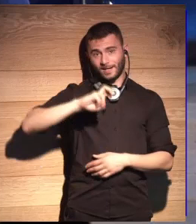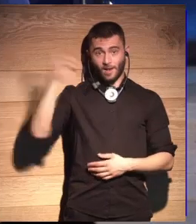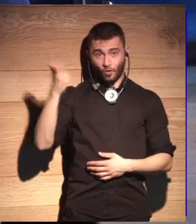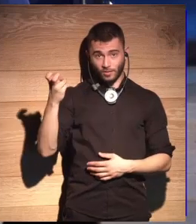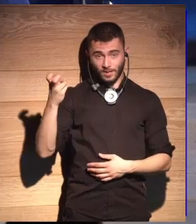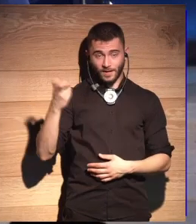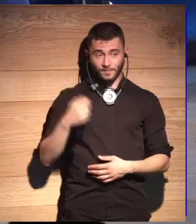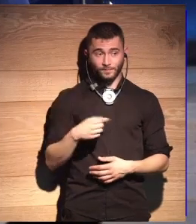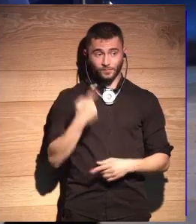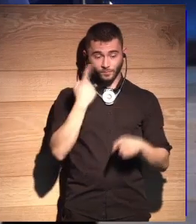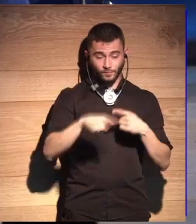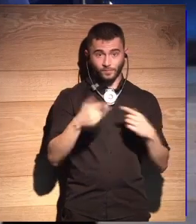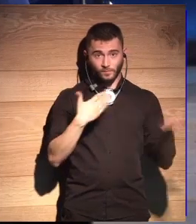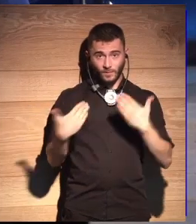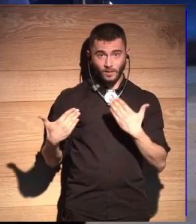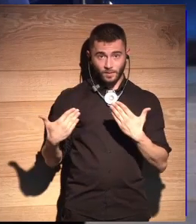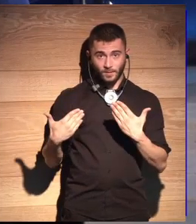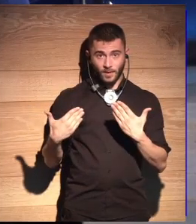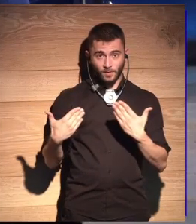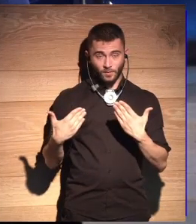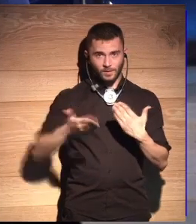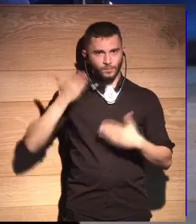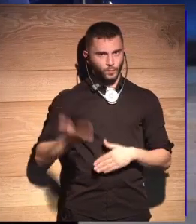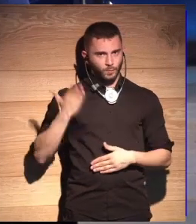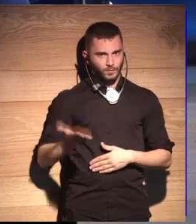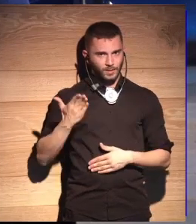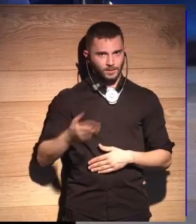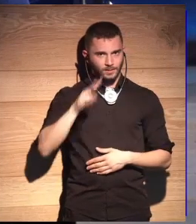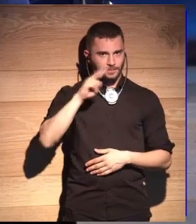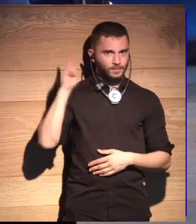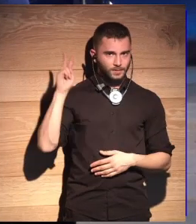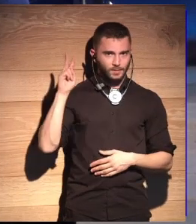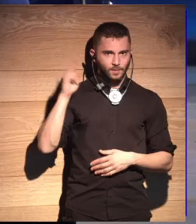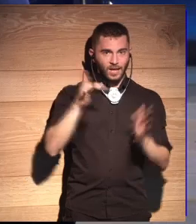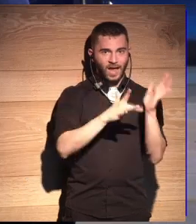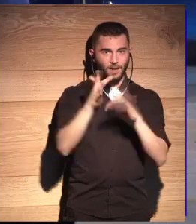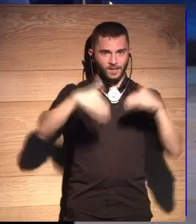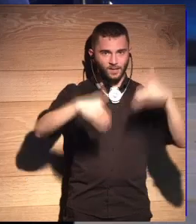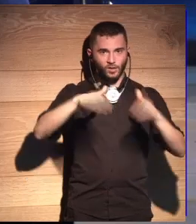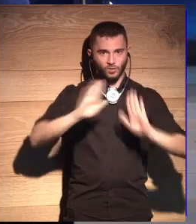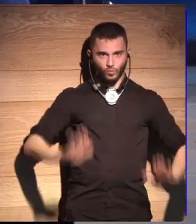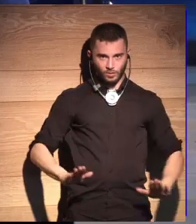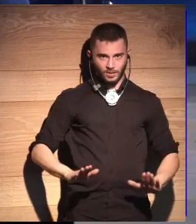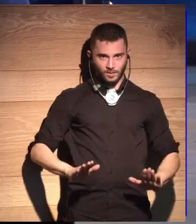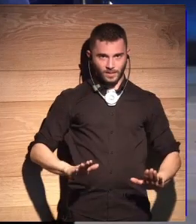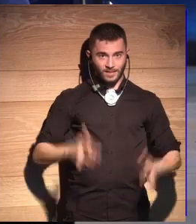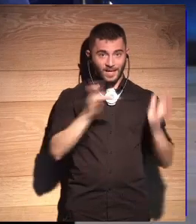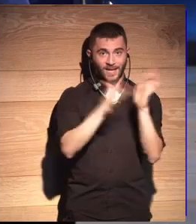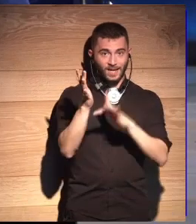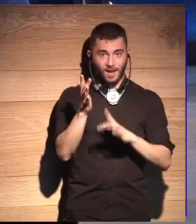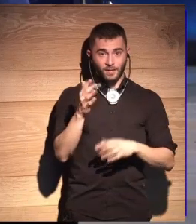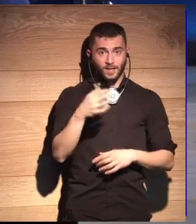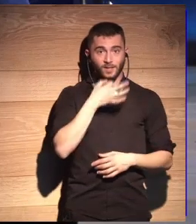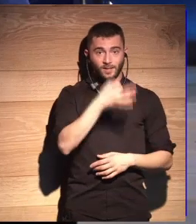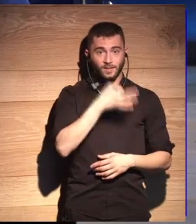another debate, and one of the things that we spoke about, and it is very significant, remember that the last elections were